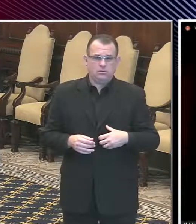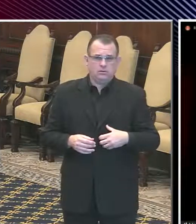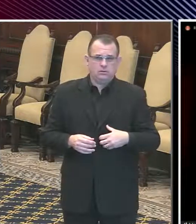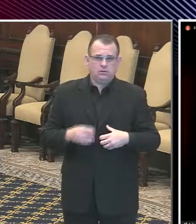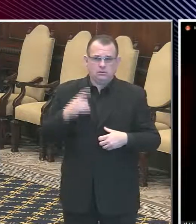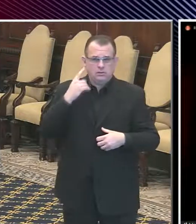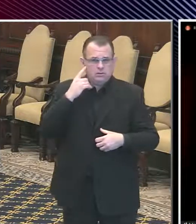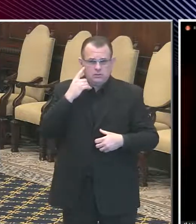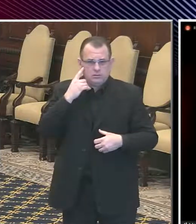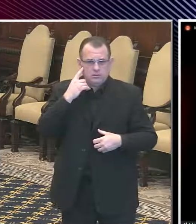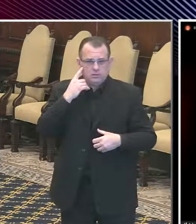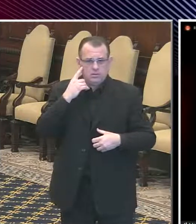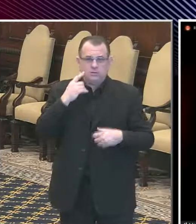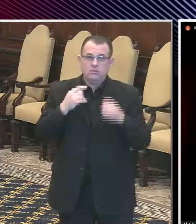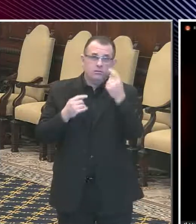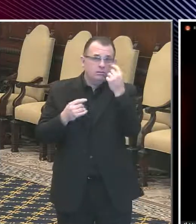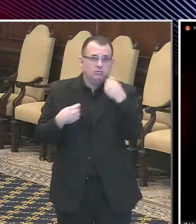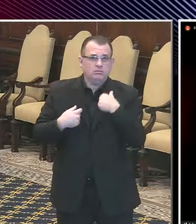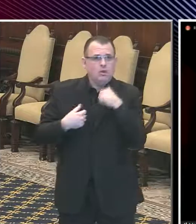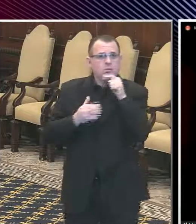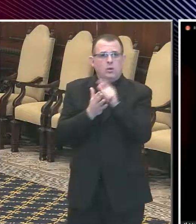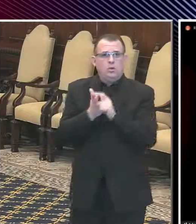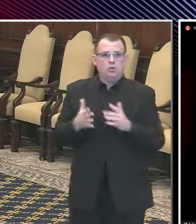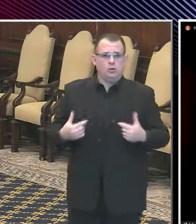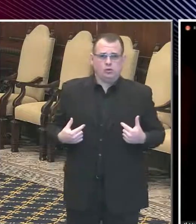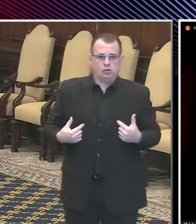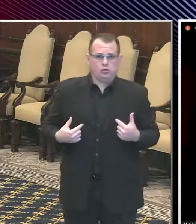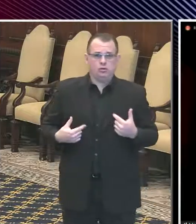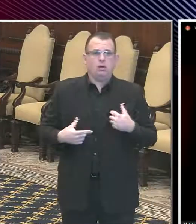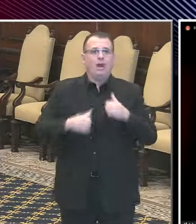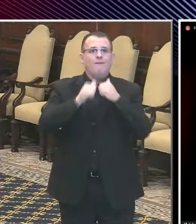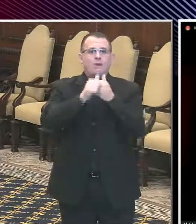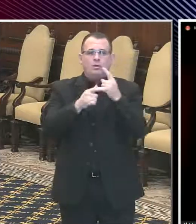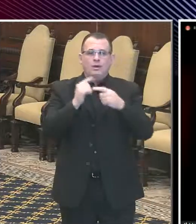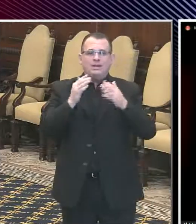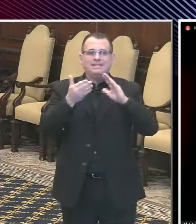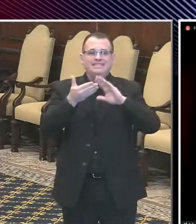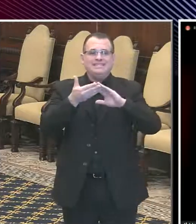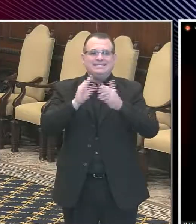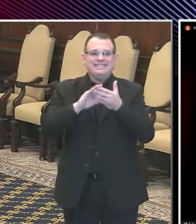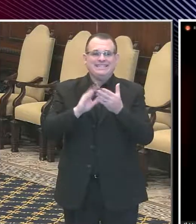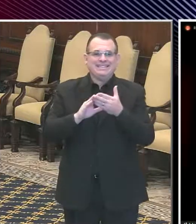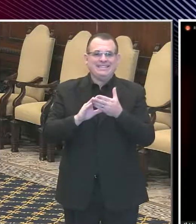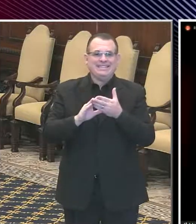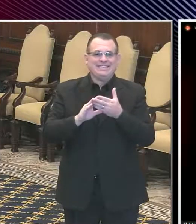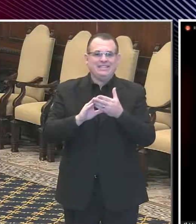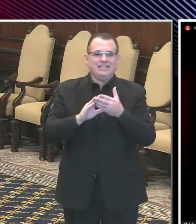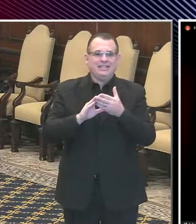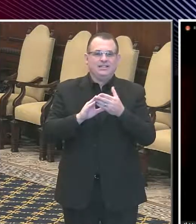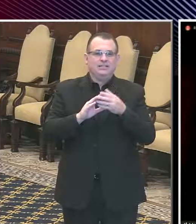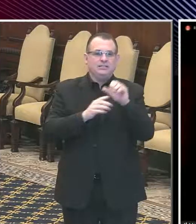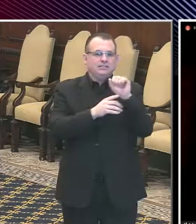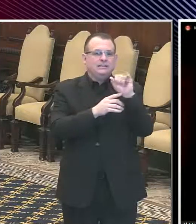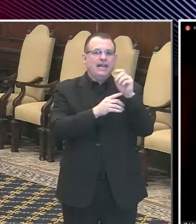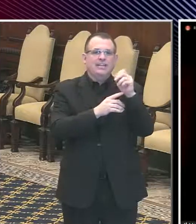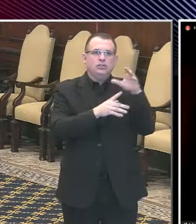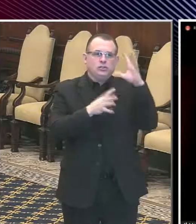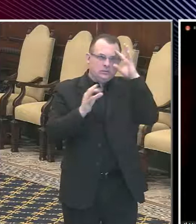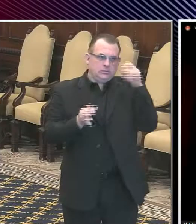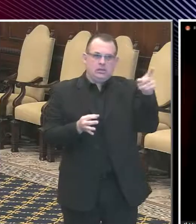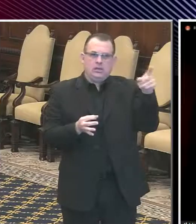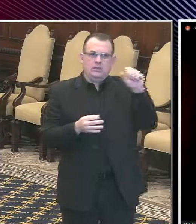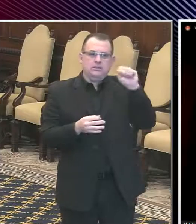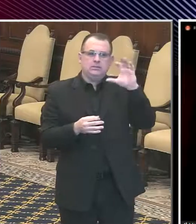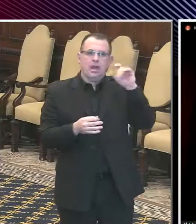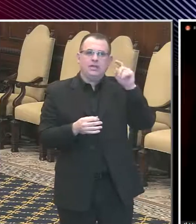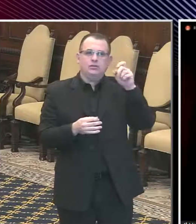city solicitor, and I will go by his advice and his department's advice. I really not a lot of common sense